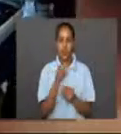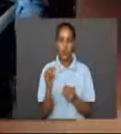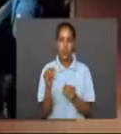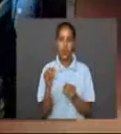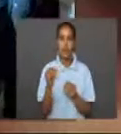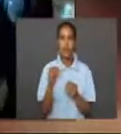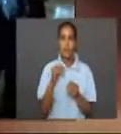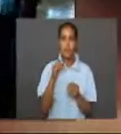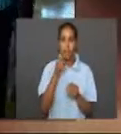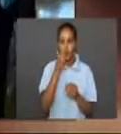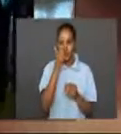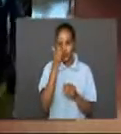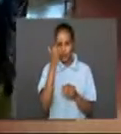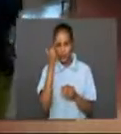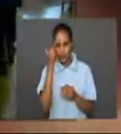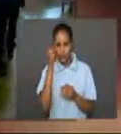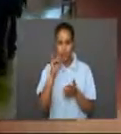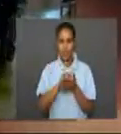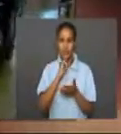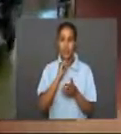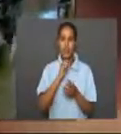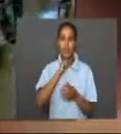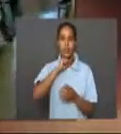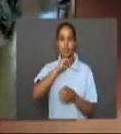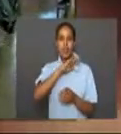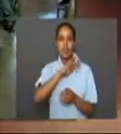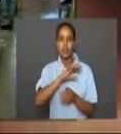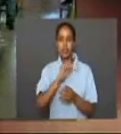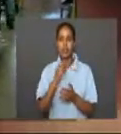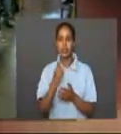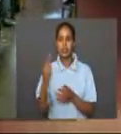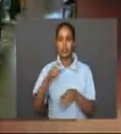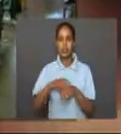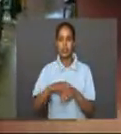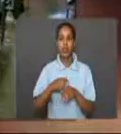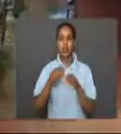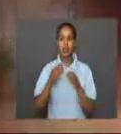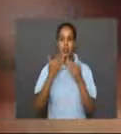Let us continue by learning about some uses for tin.